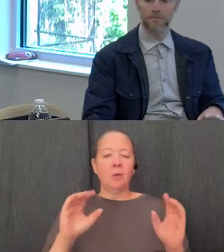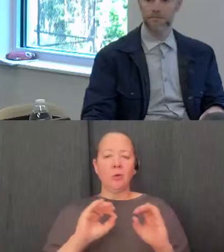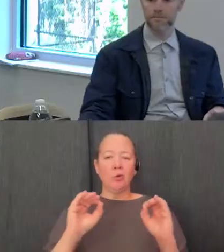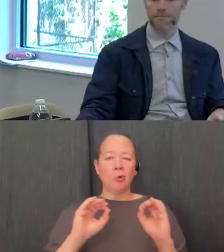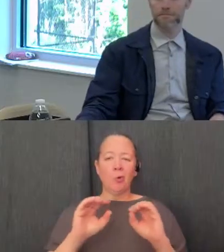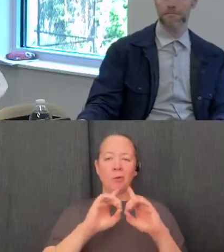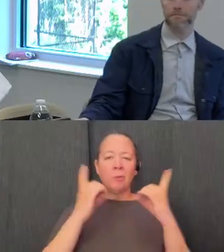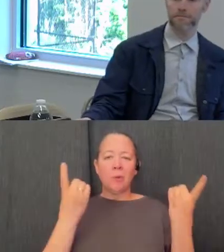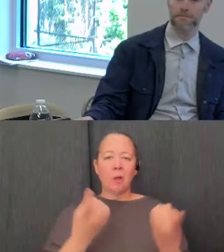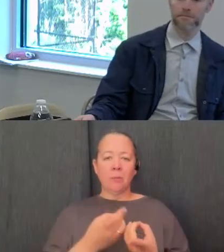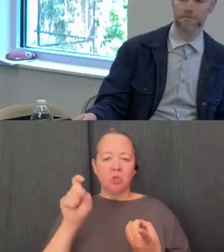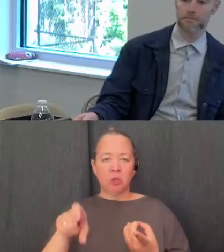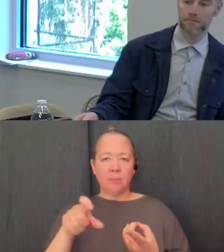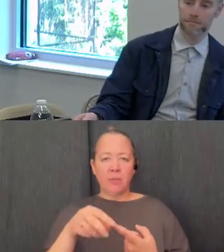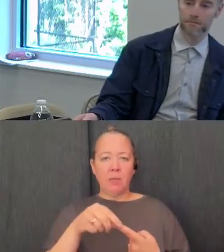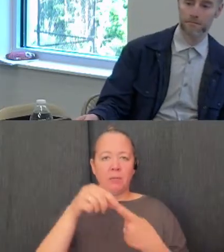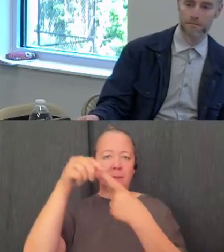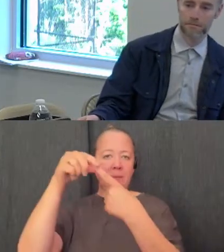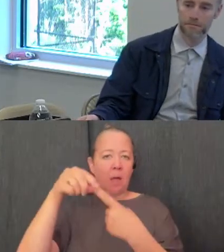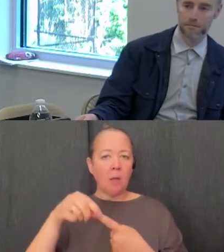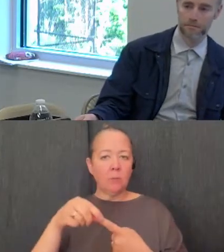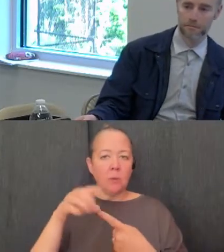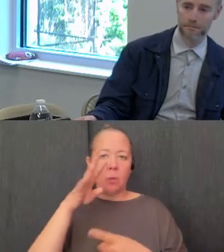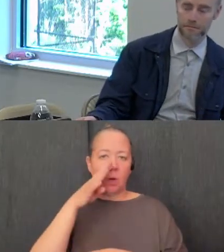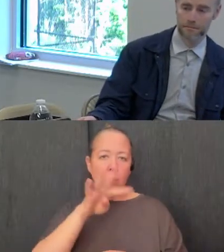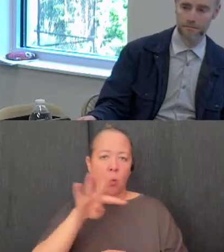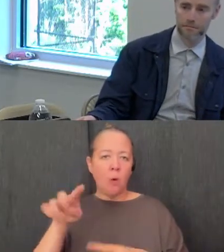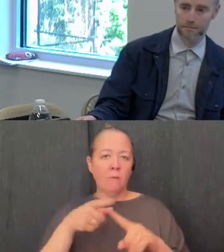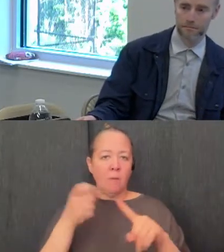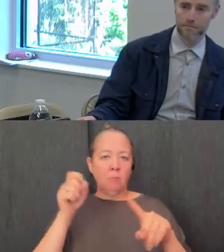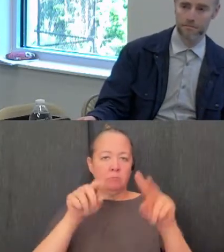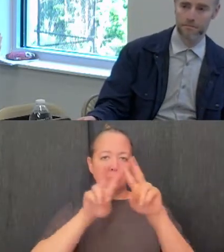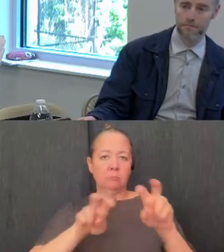at these. And I suggest you put out